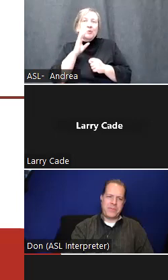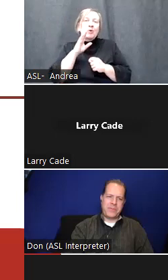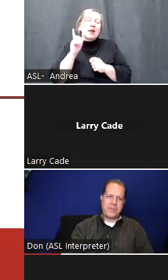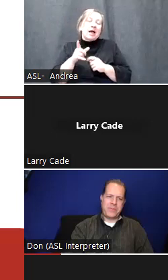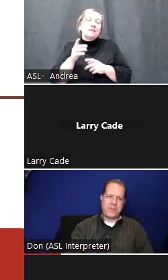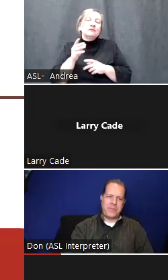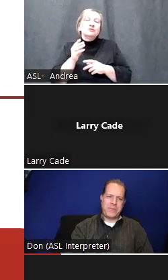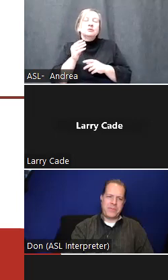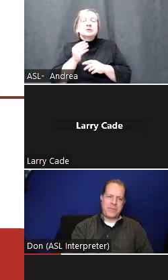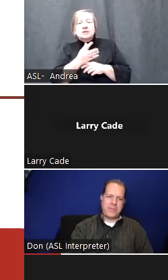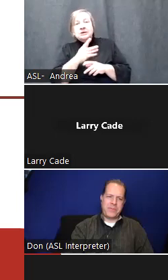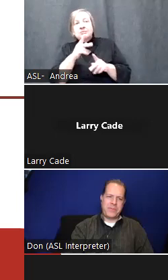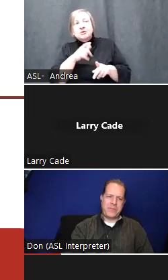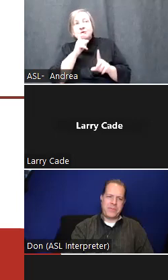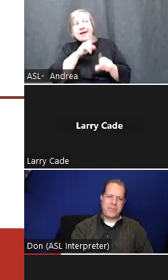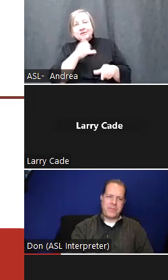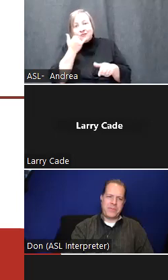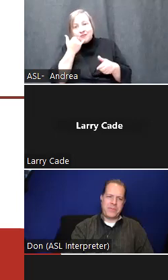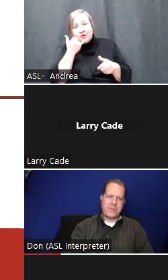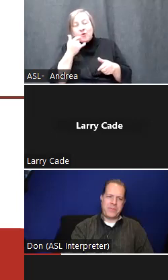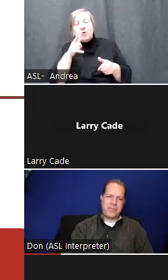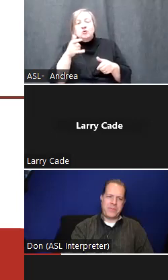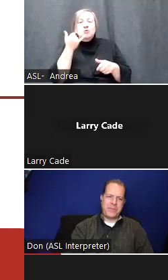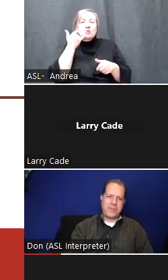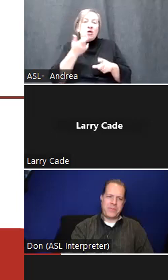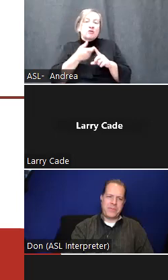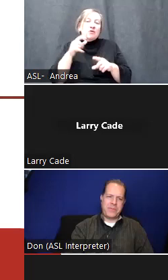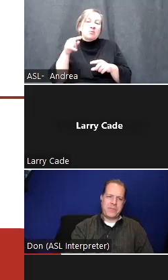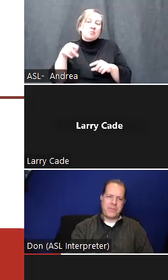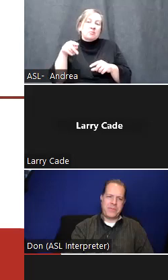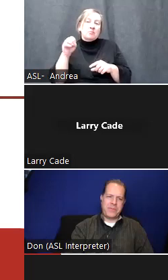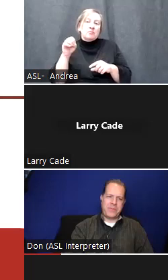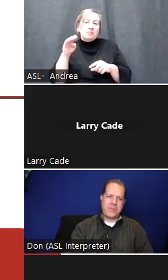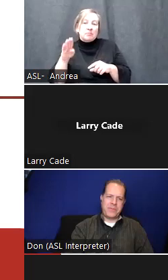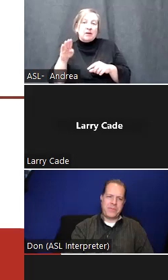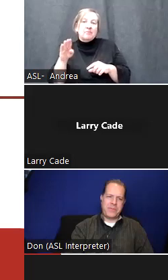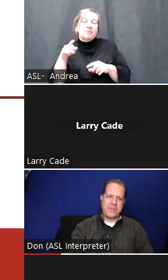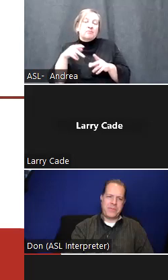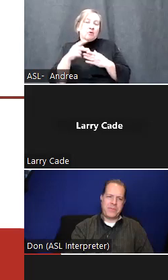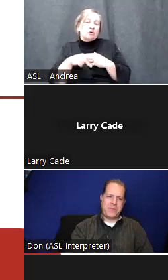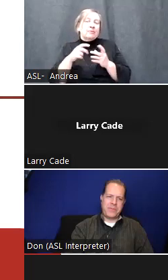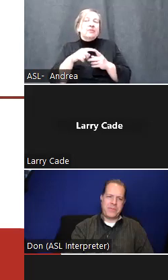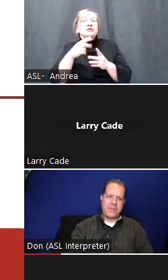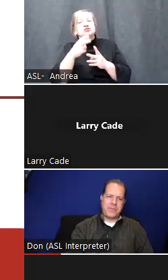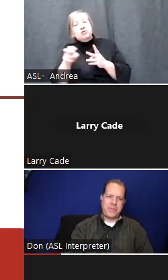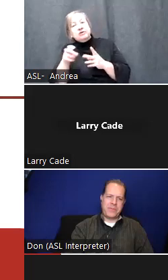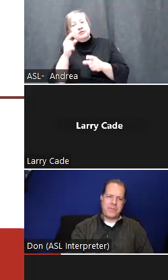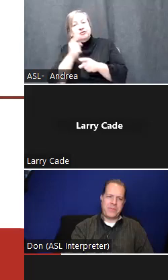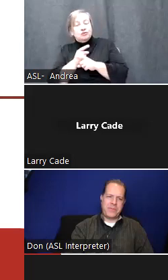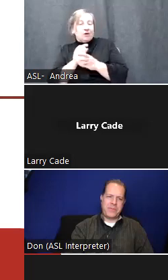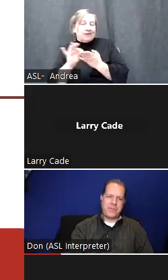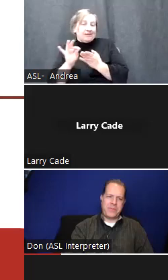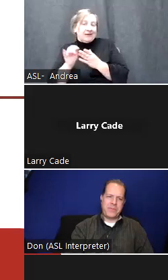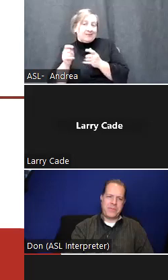the person who answers the phone know that you're calling from the PEB program, and then you'll get transferred to the available account management team.